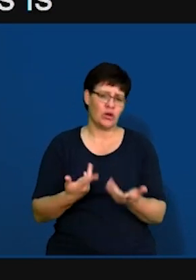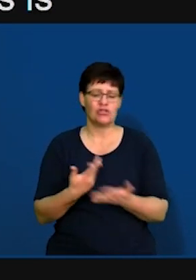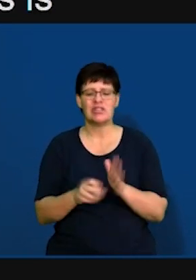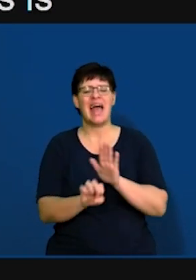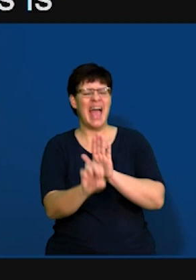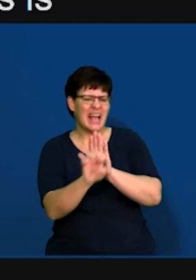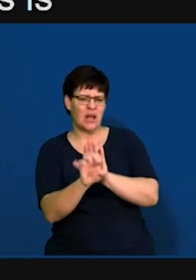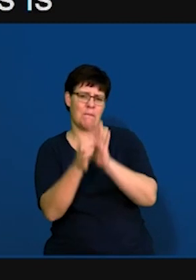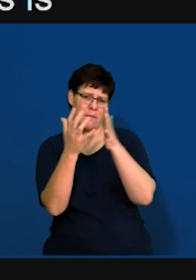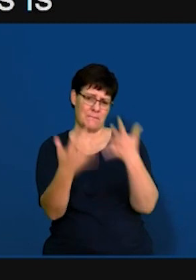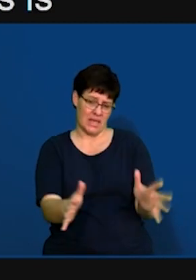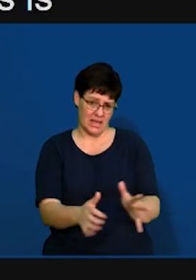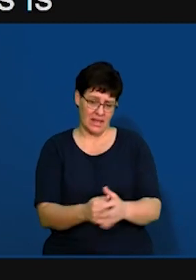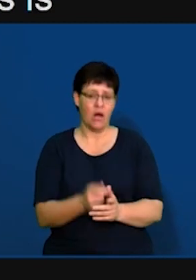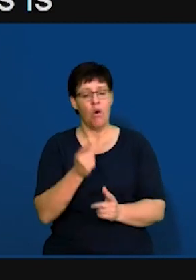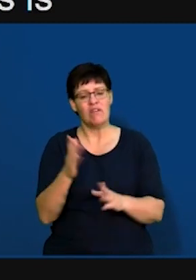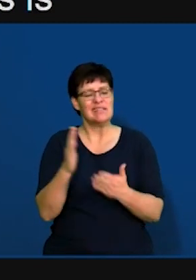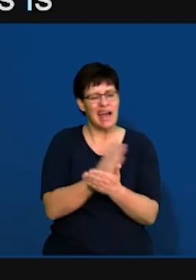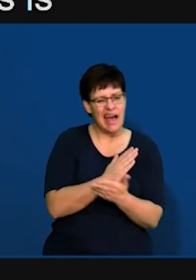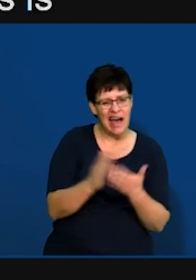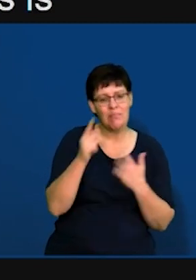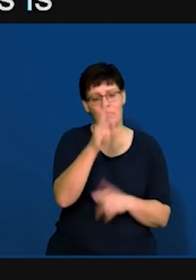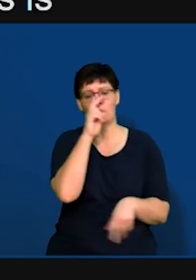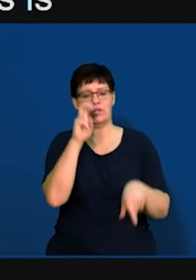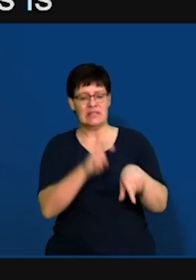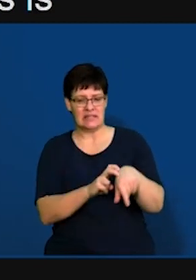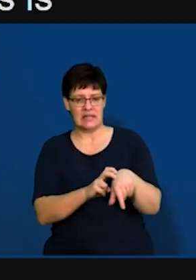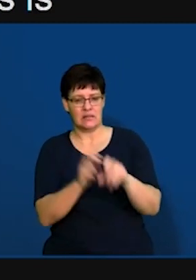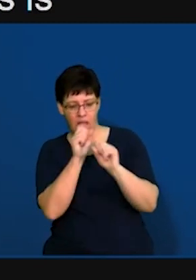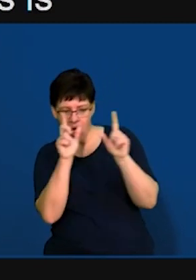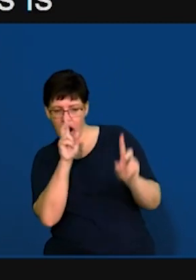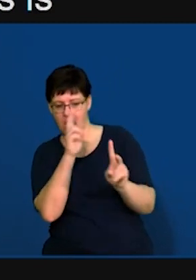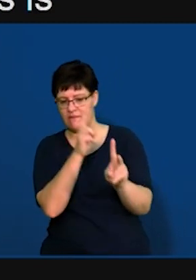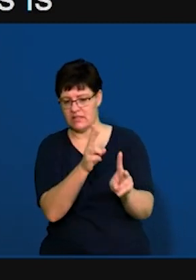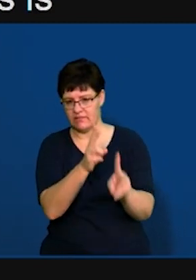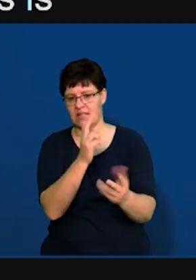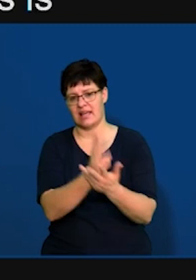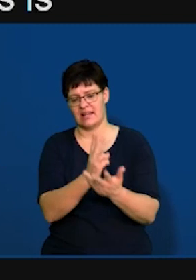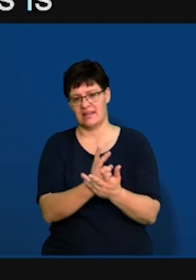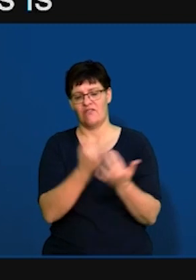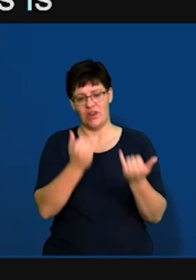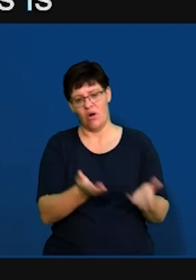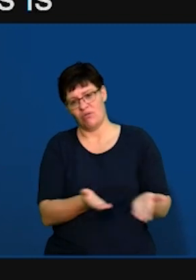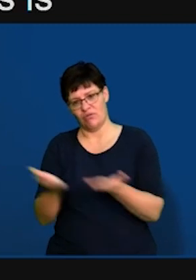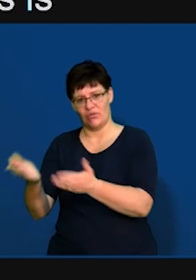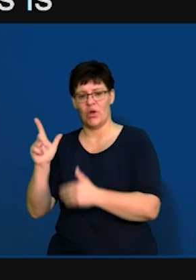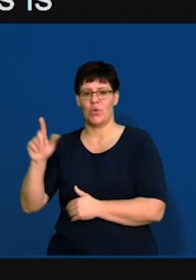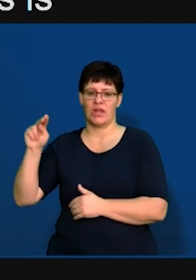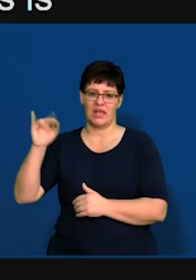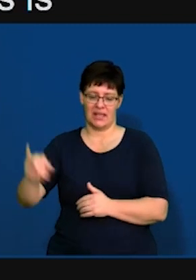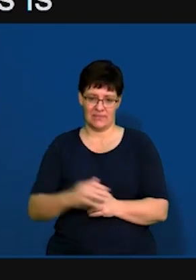examples, of some of the things that you need to revisit. For now, over to you, Lonnie.